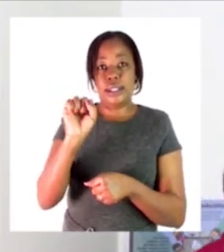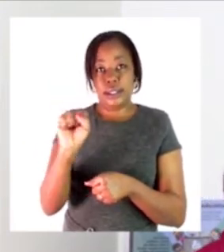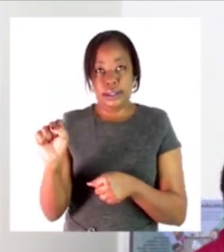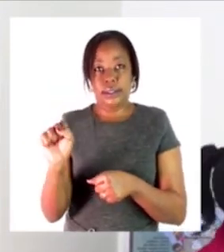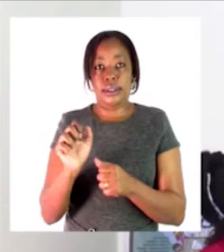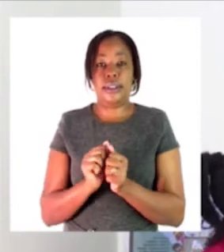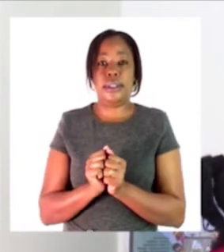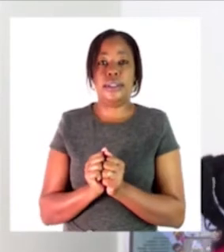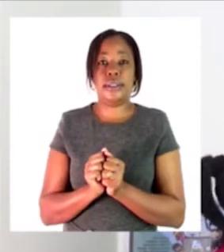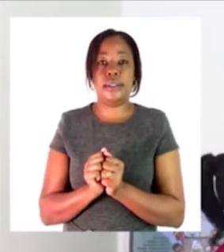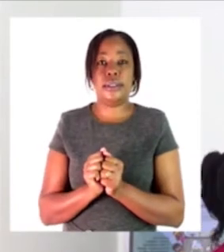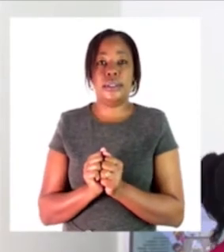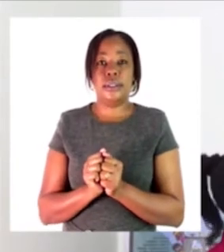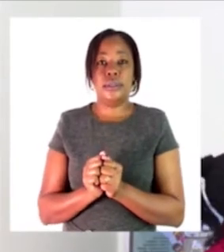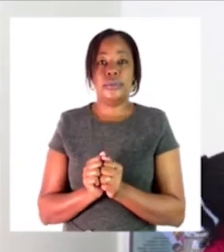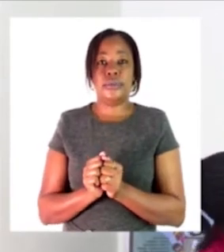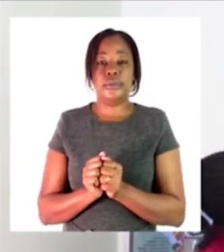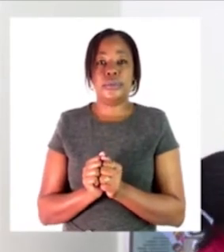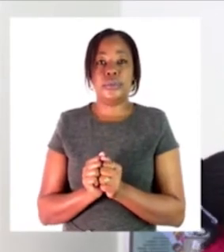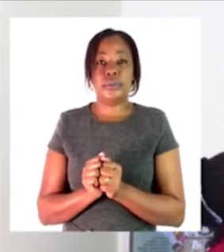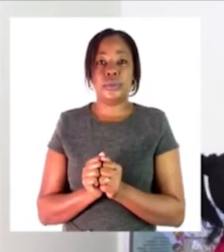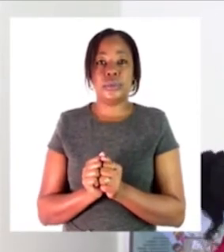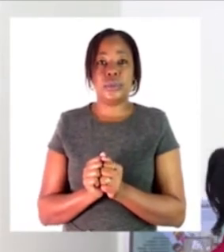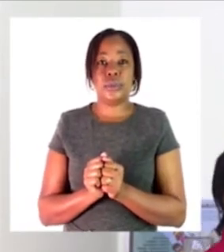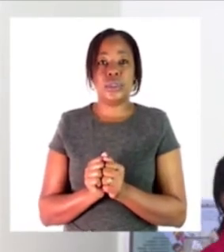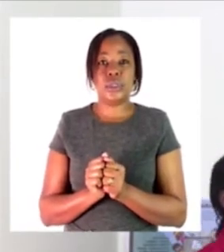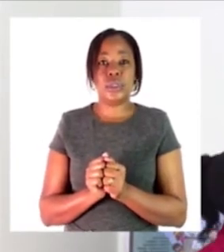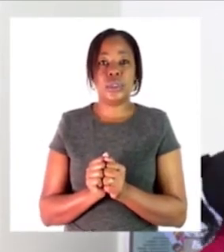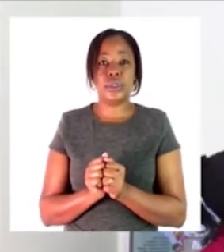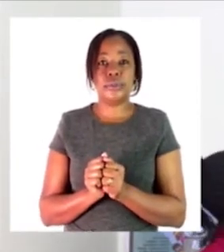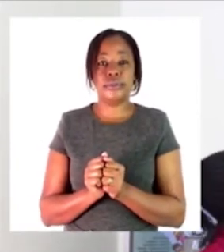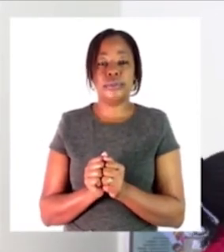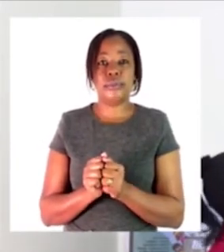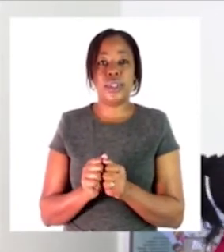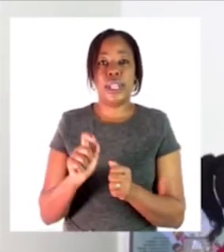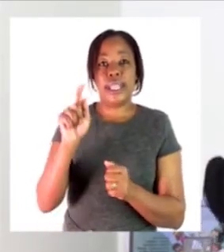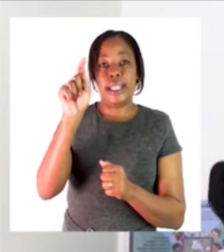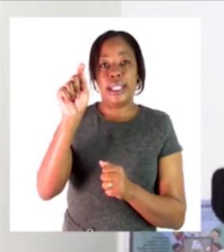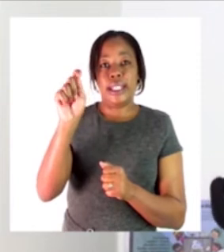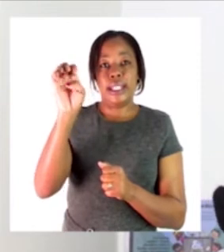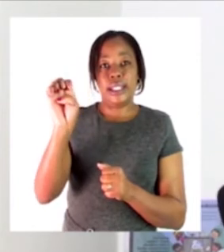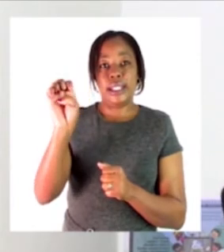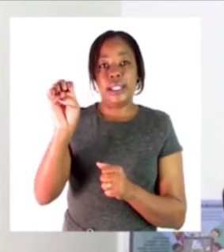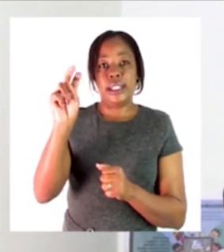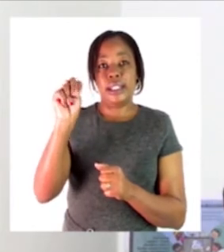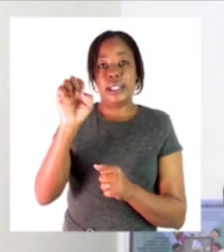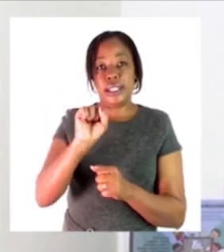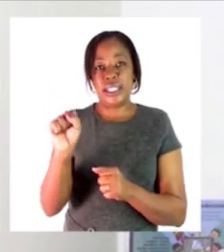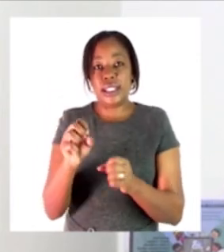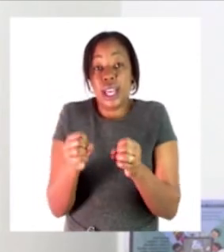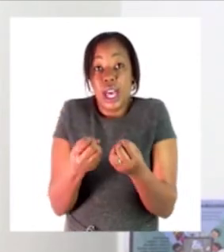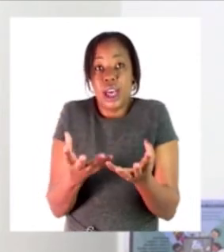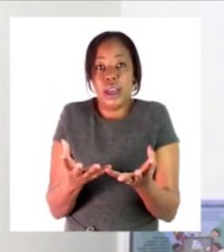place values. So I have, how many tens do I have here? I have 4 tens. These are the